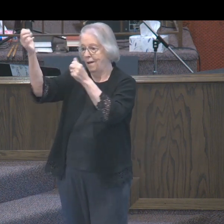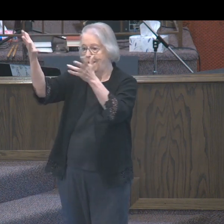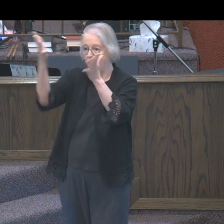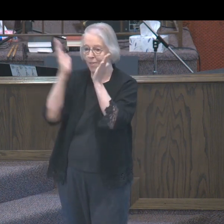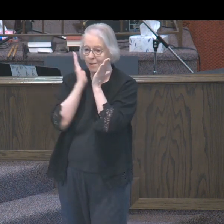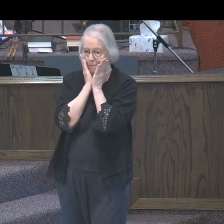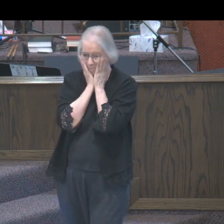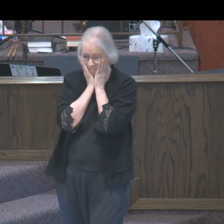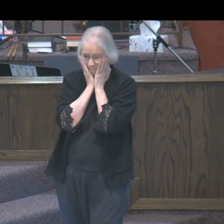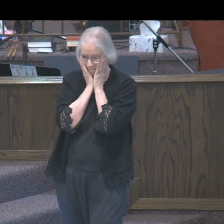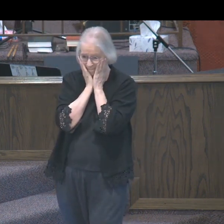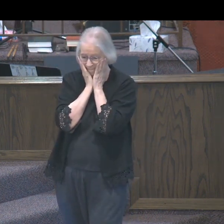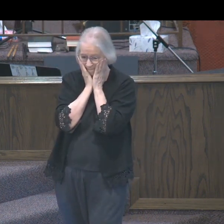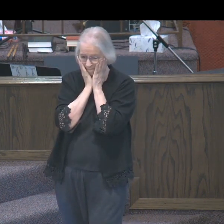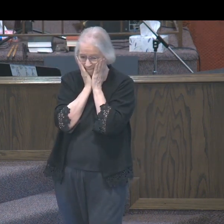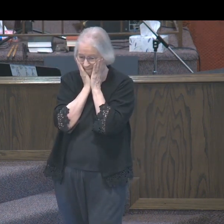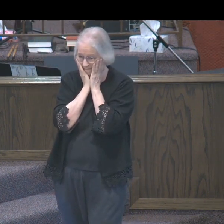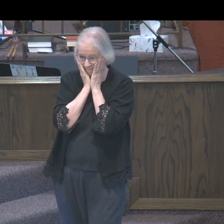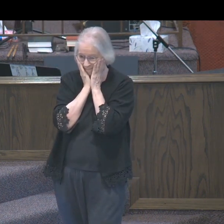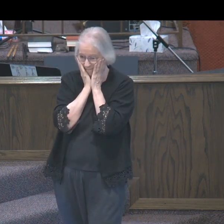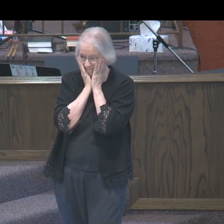this morning,